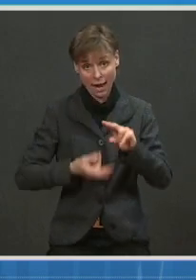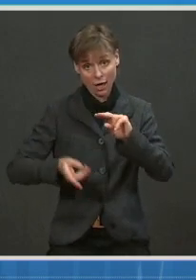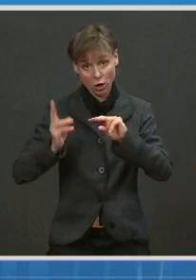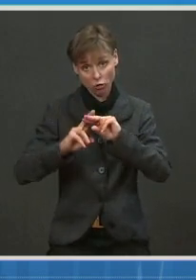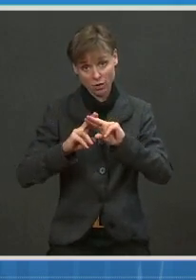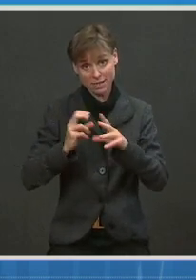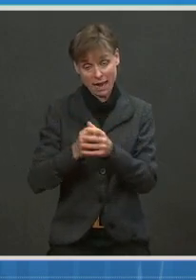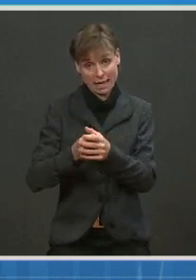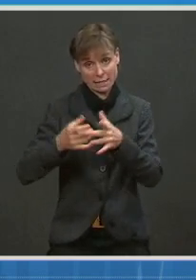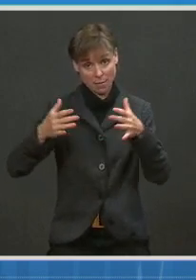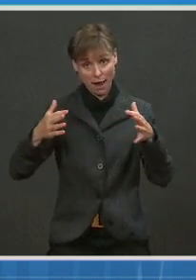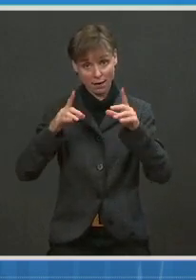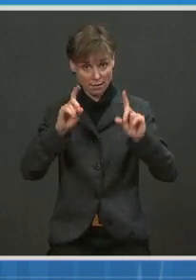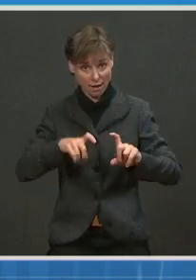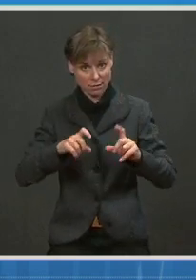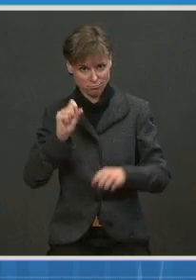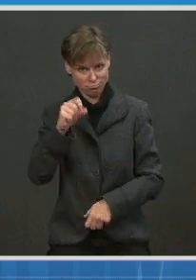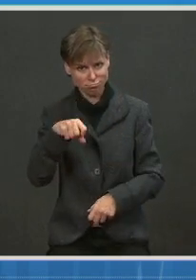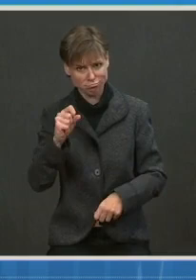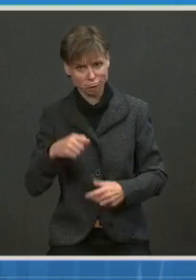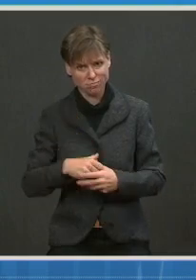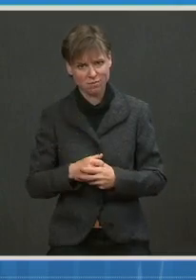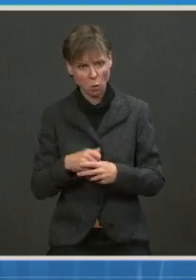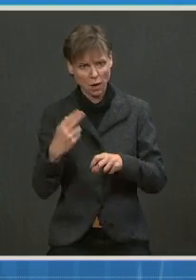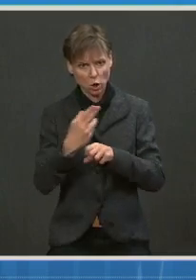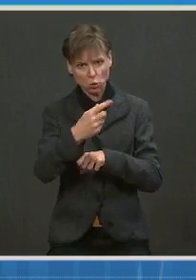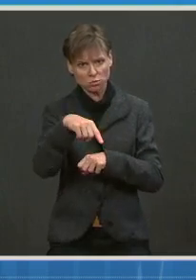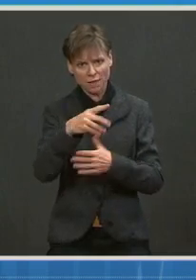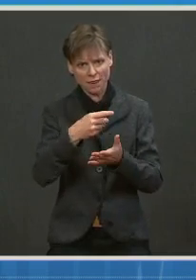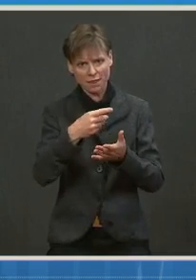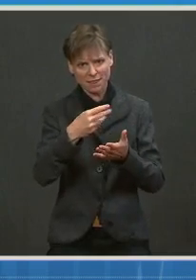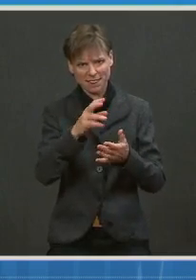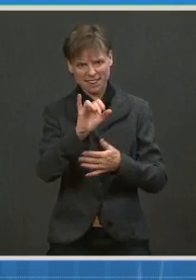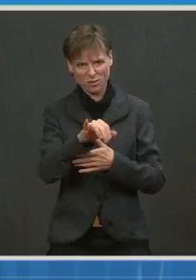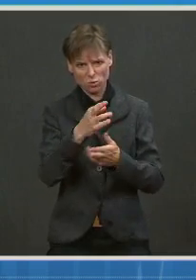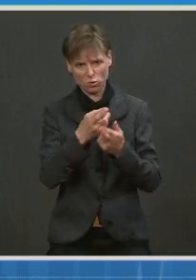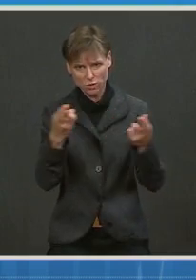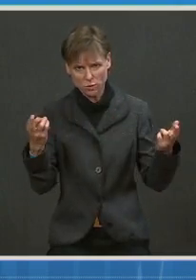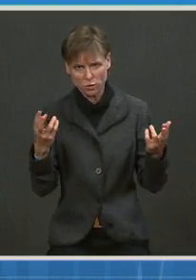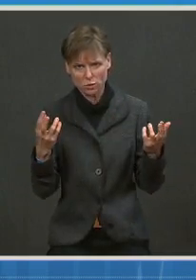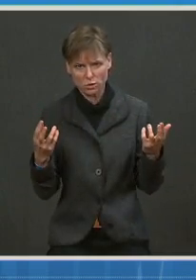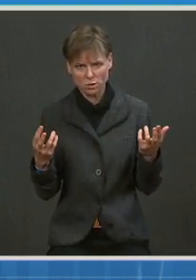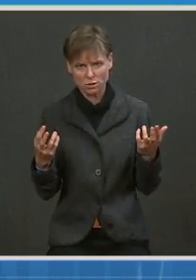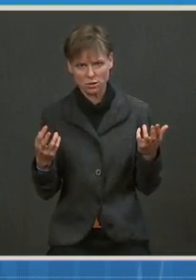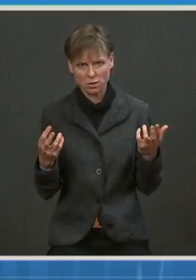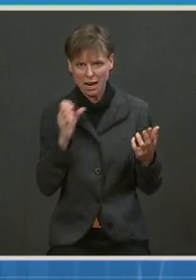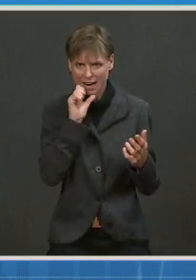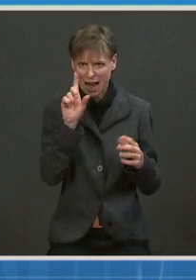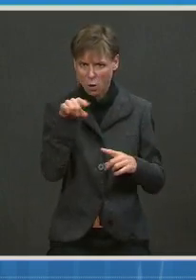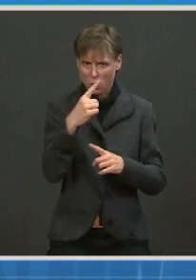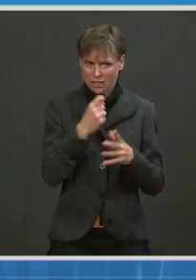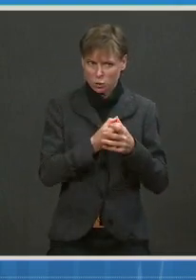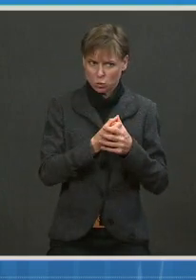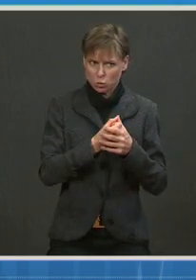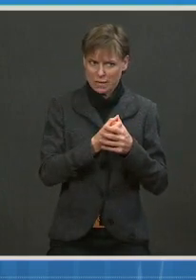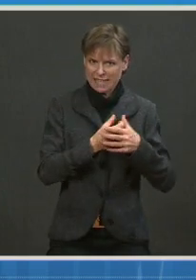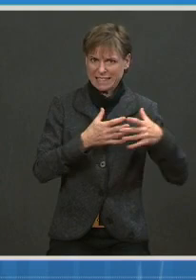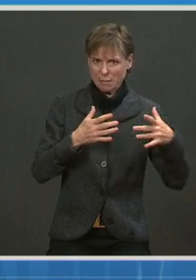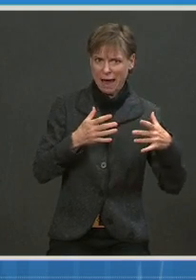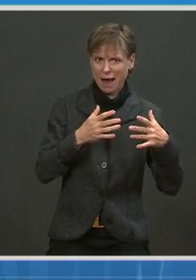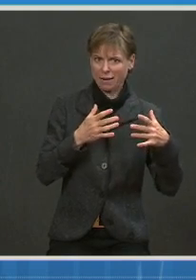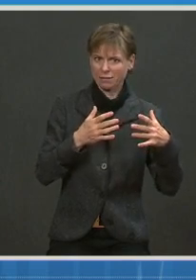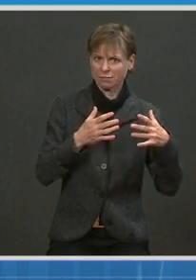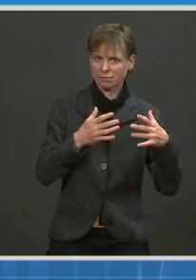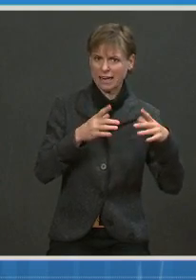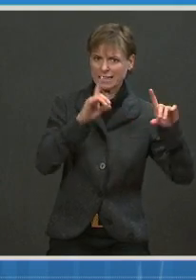testing. And we are using those resources to not only expand testing, but to address